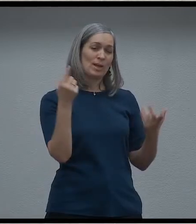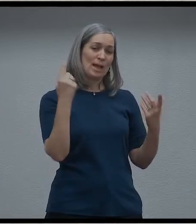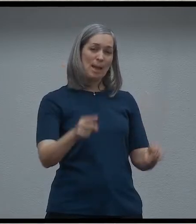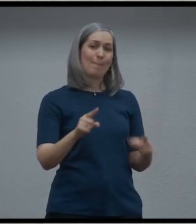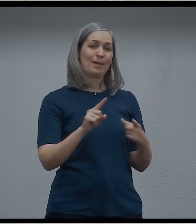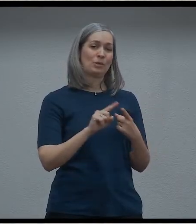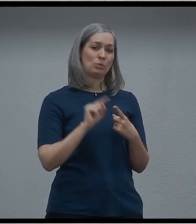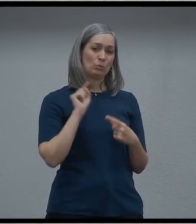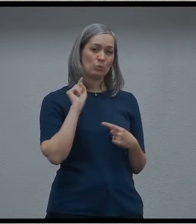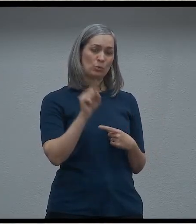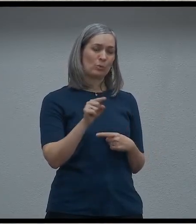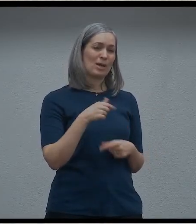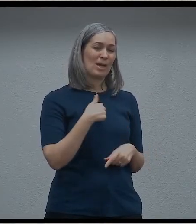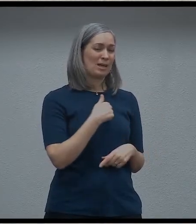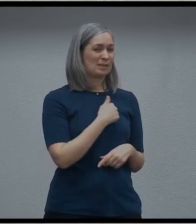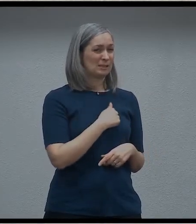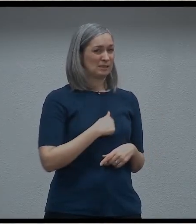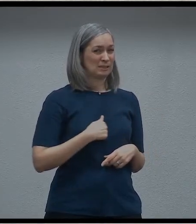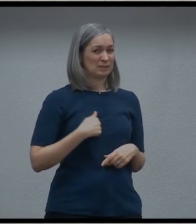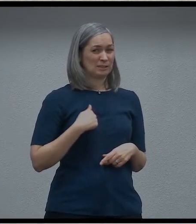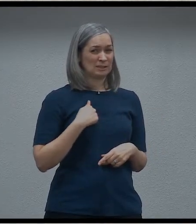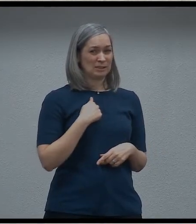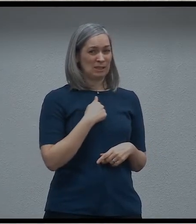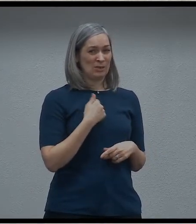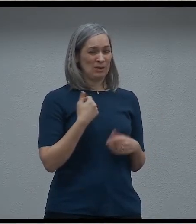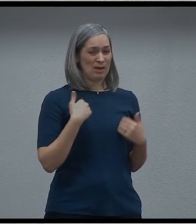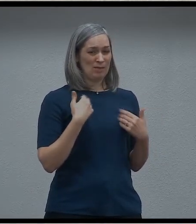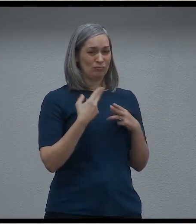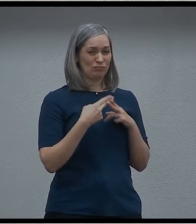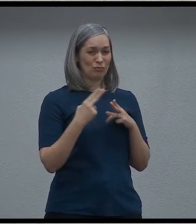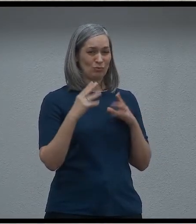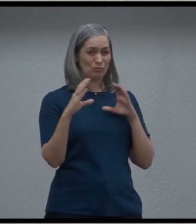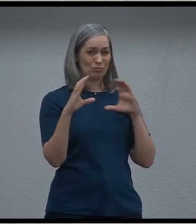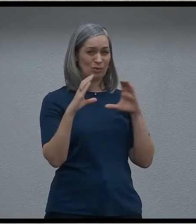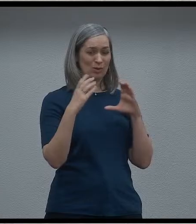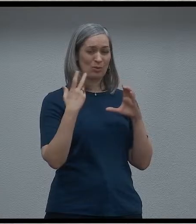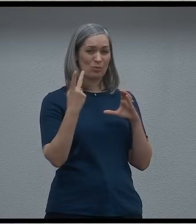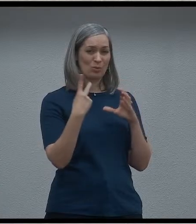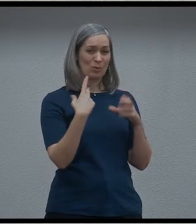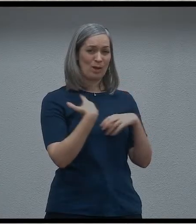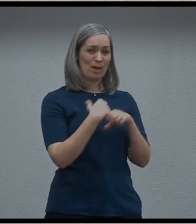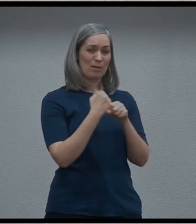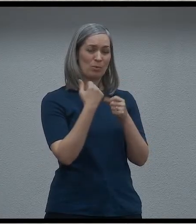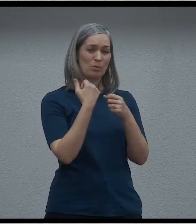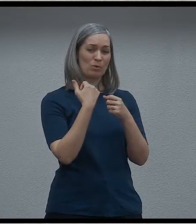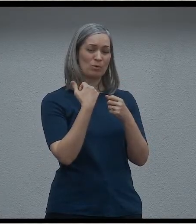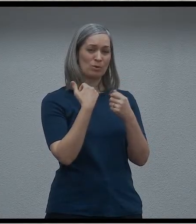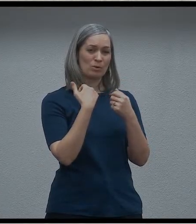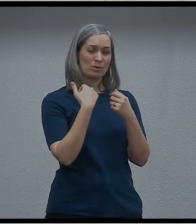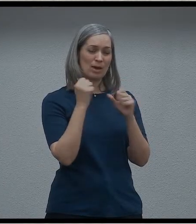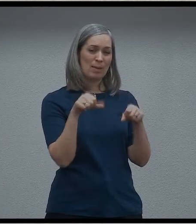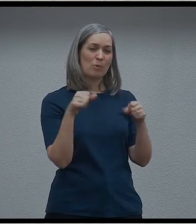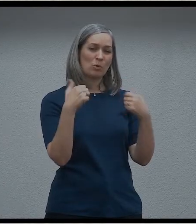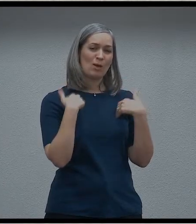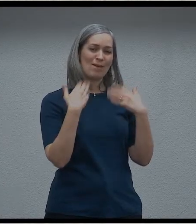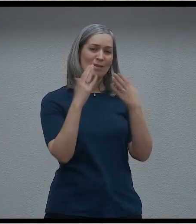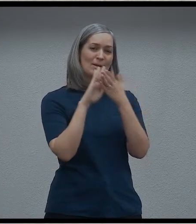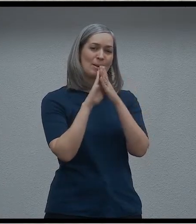you. And after a brief conversation, we were able to make peace.